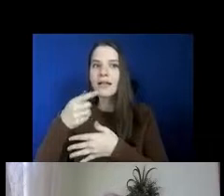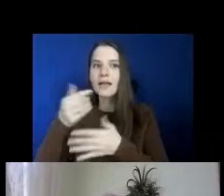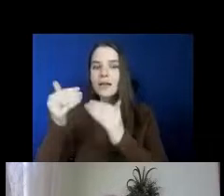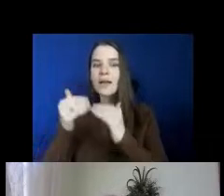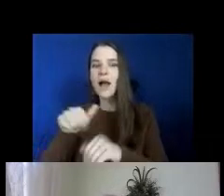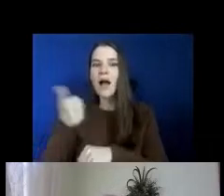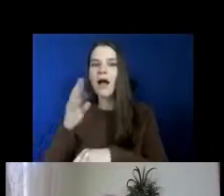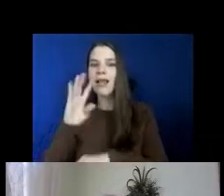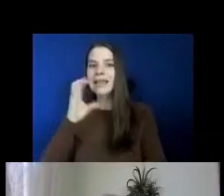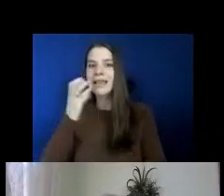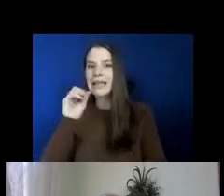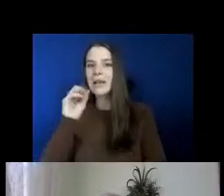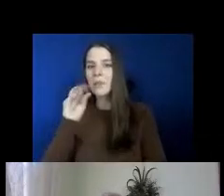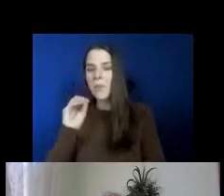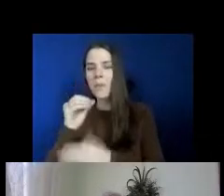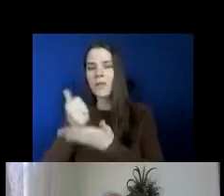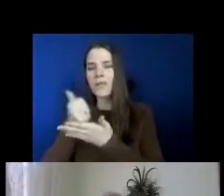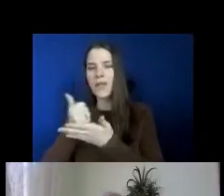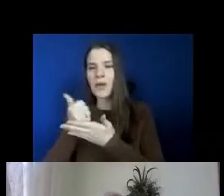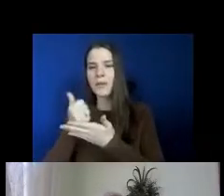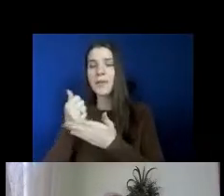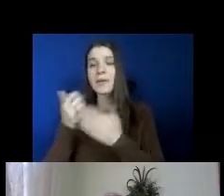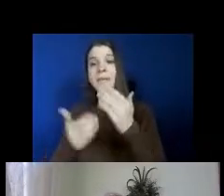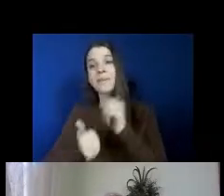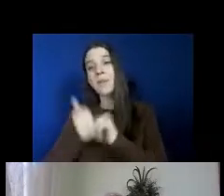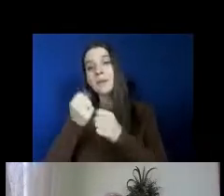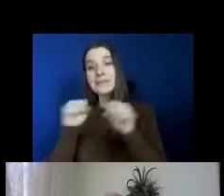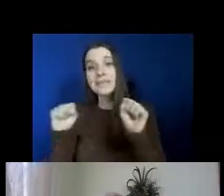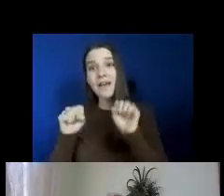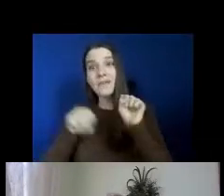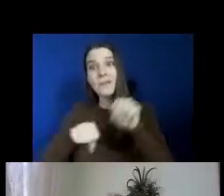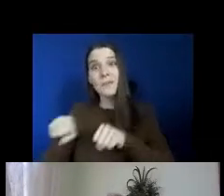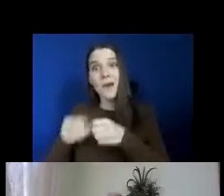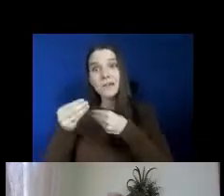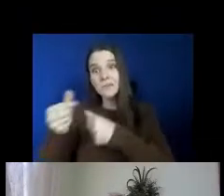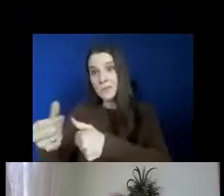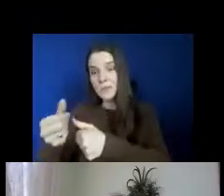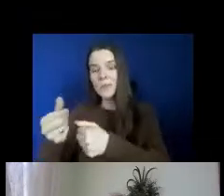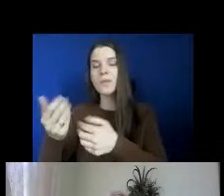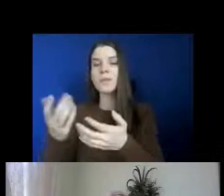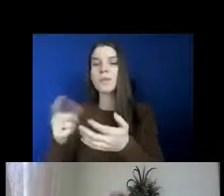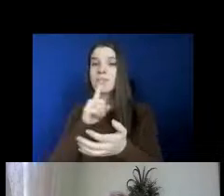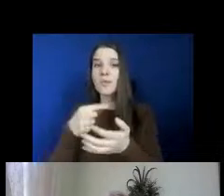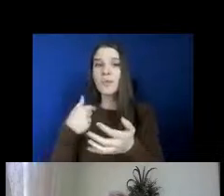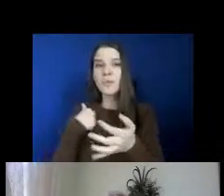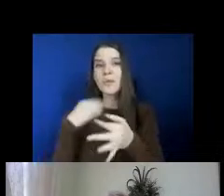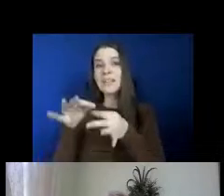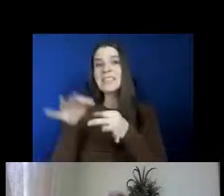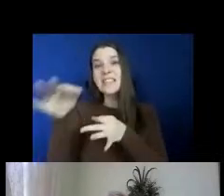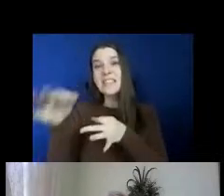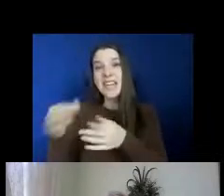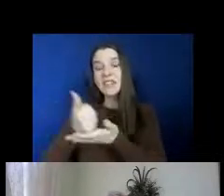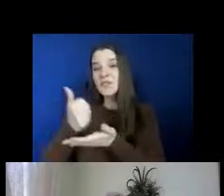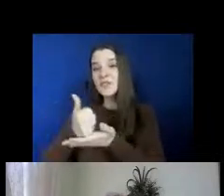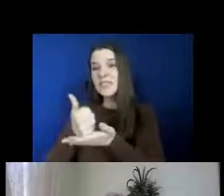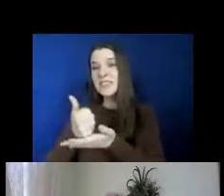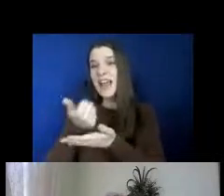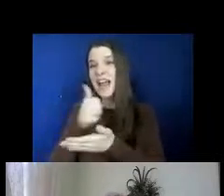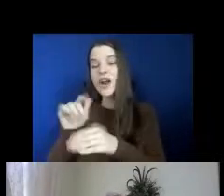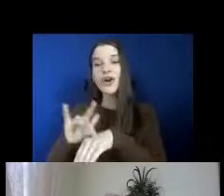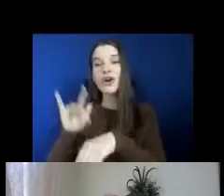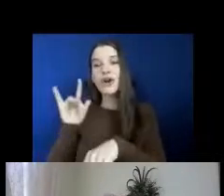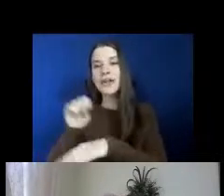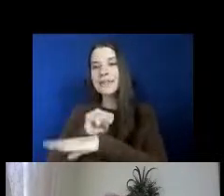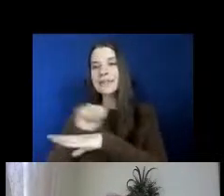as safe a possible manner, and really kind of delayed treating any early